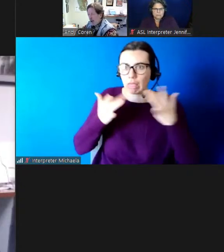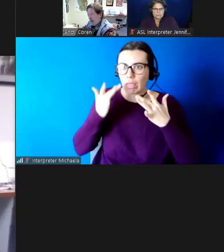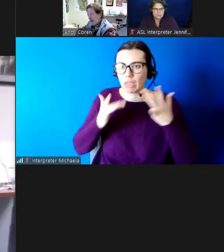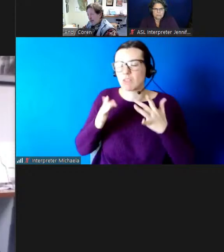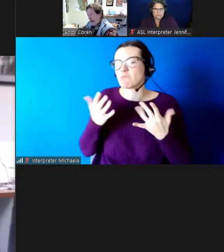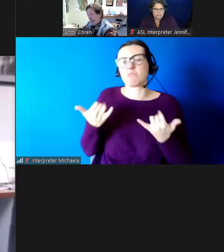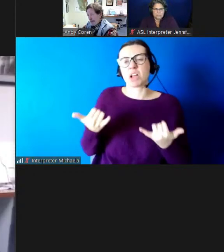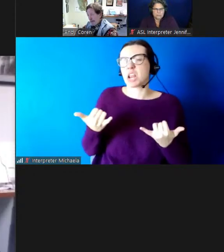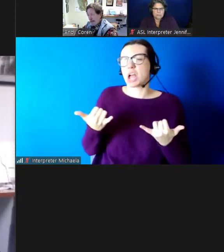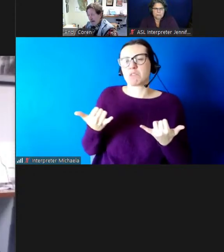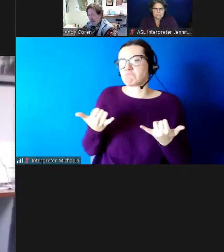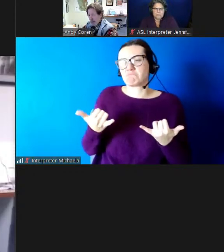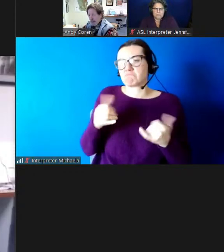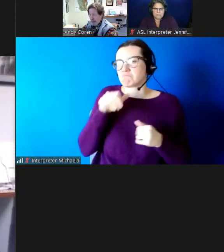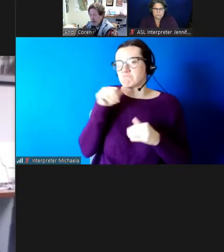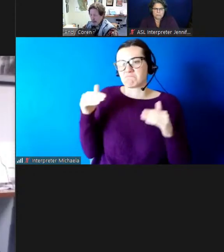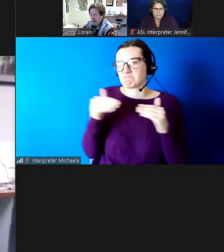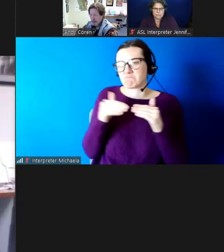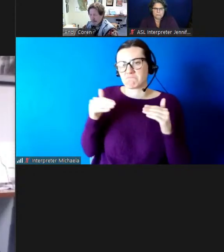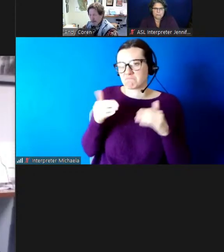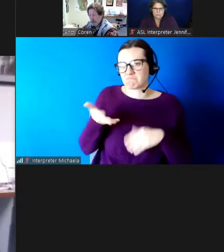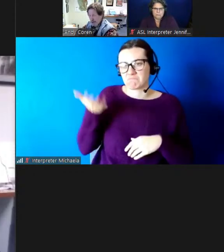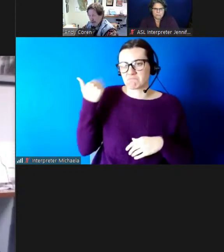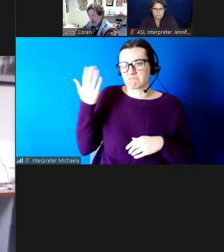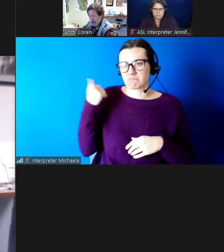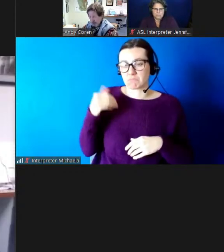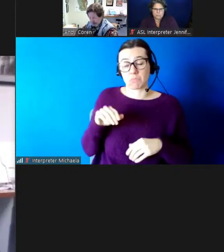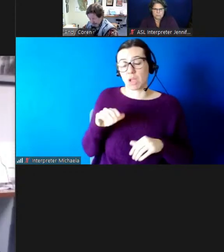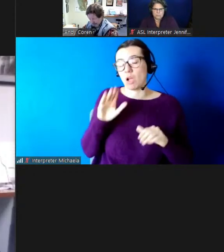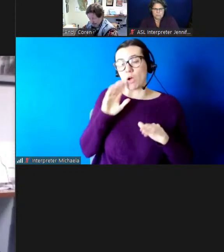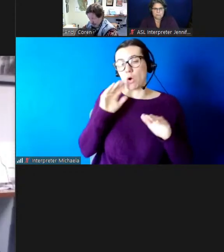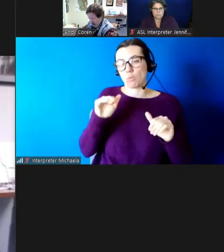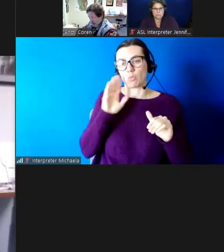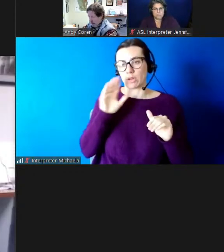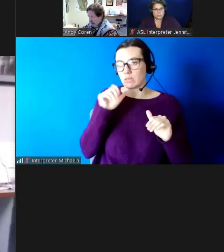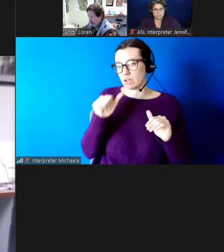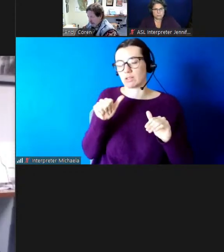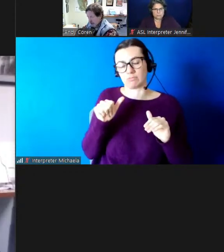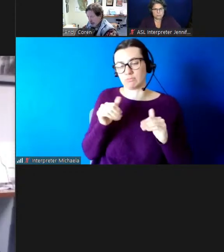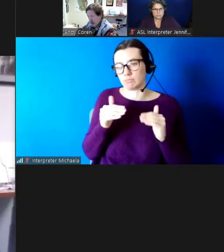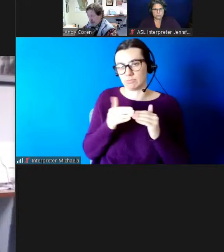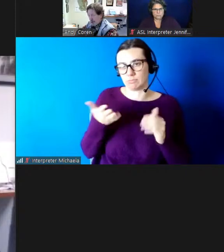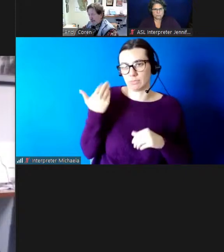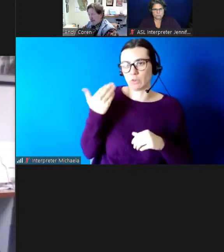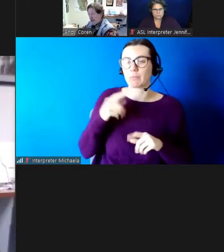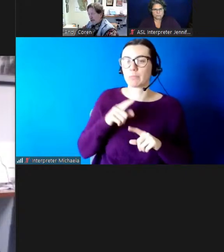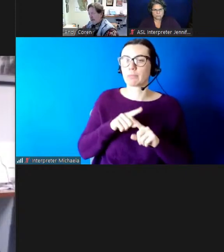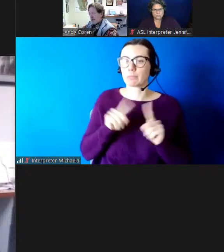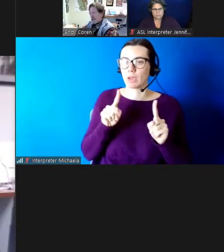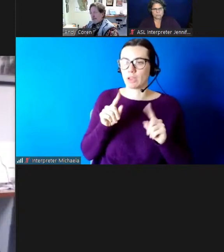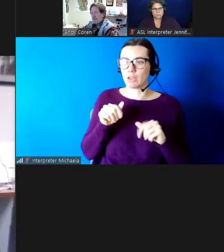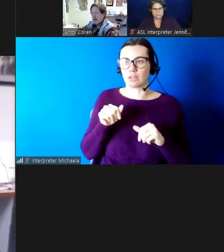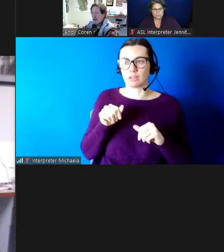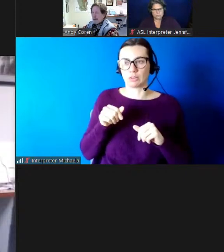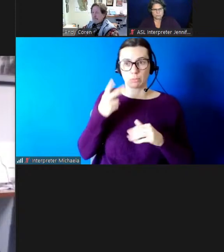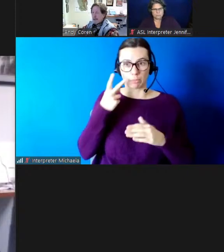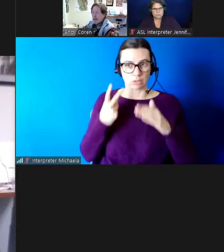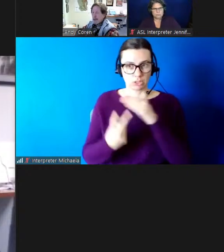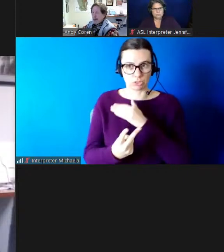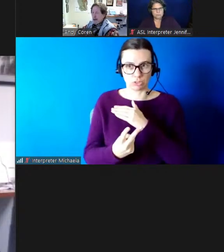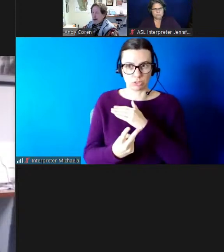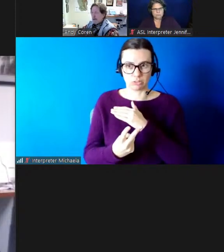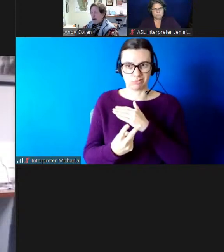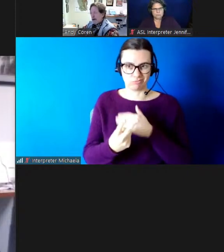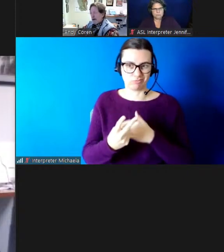I hope we'll not be at that point, but the predictions, the modeling shows that if this is a more severe